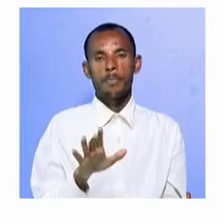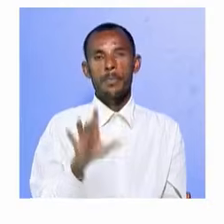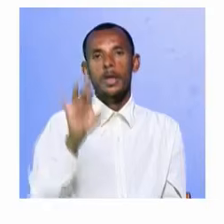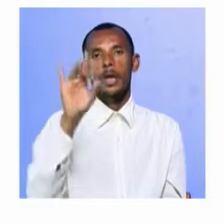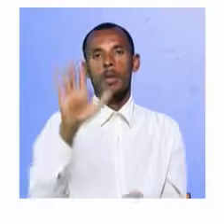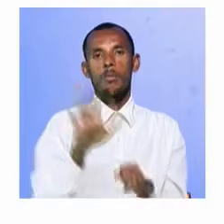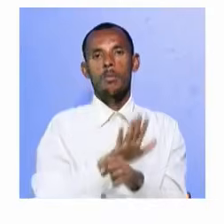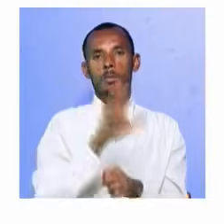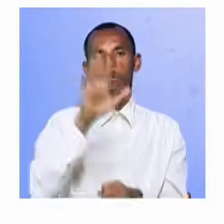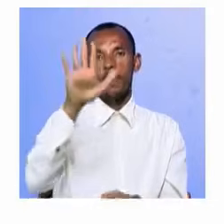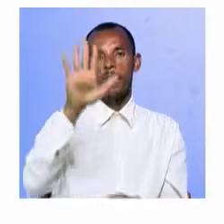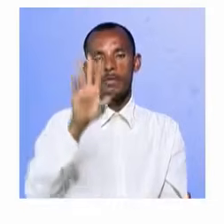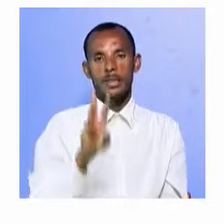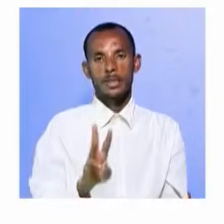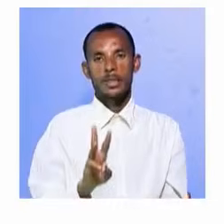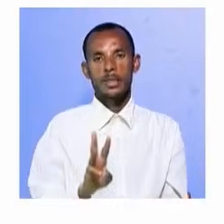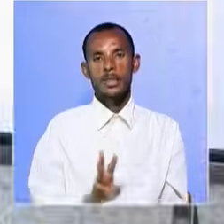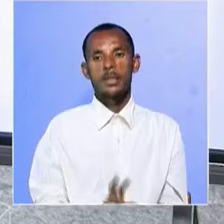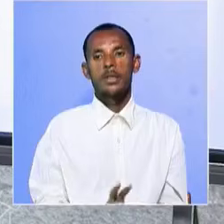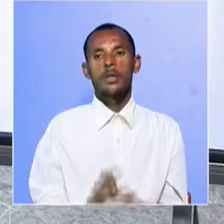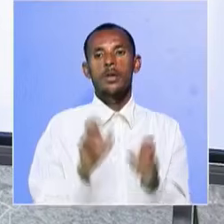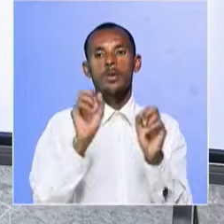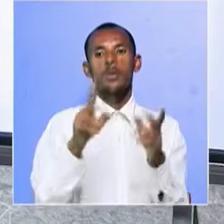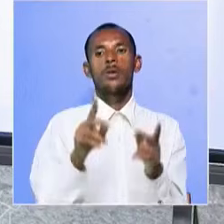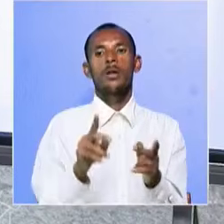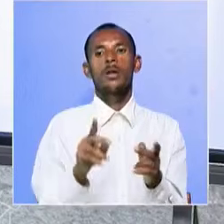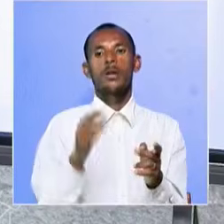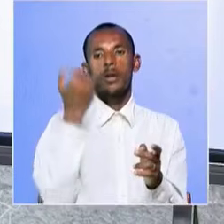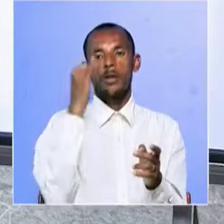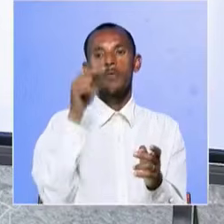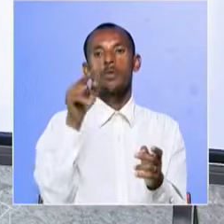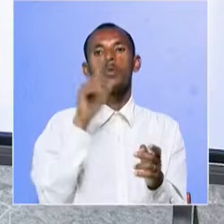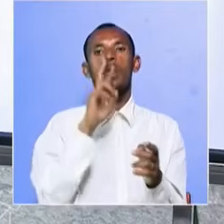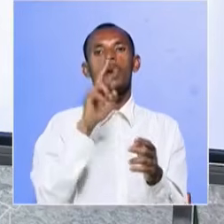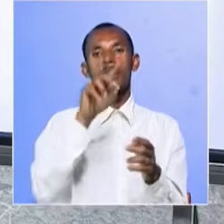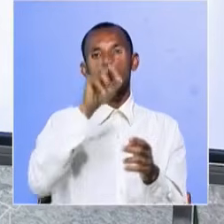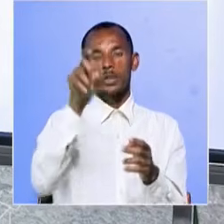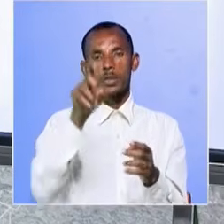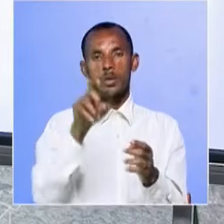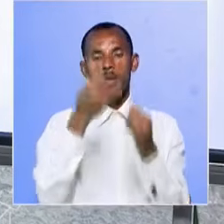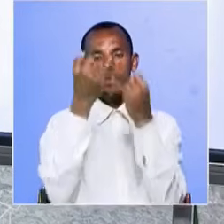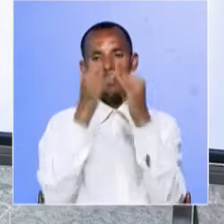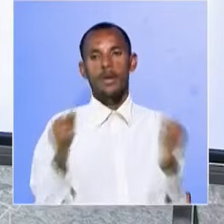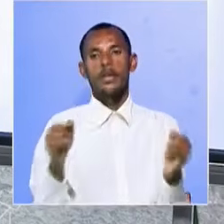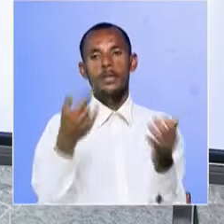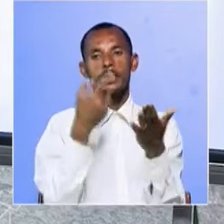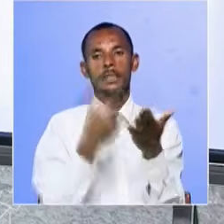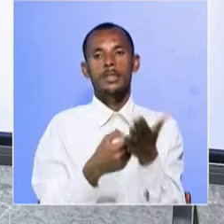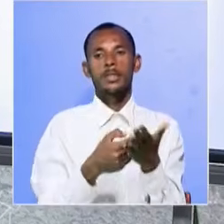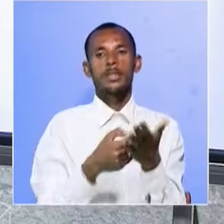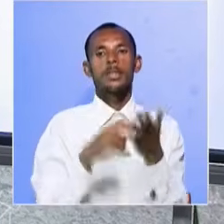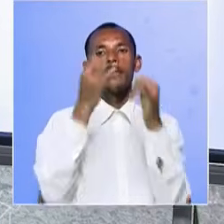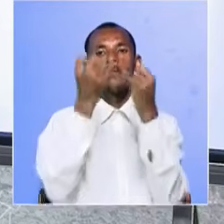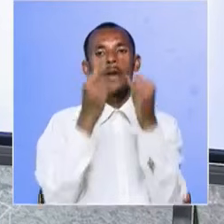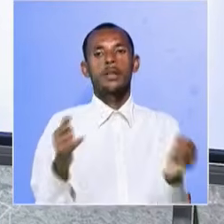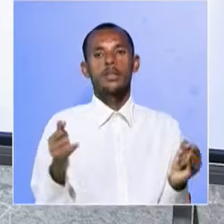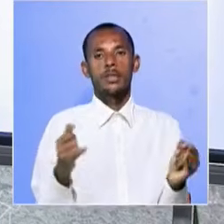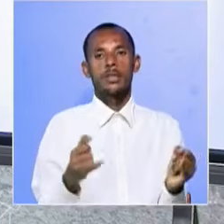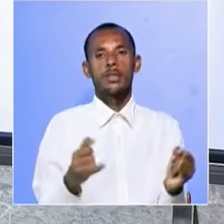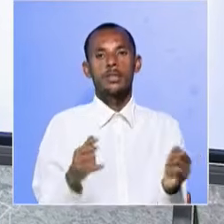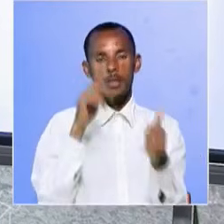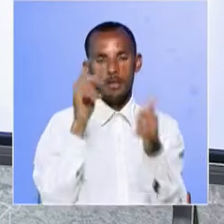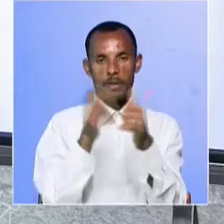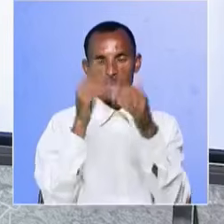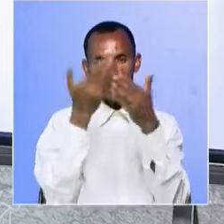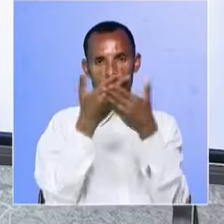5 over 6. Okay, if you are asked to divide these fractions, the first